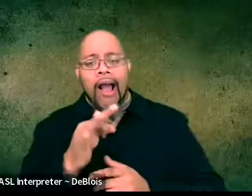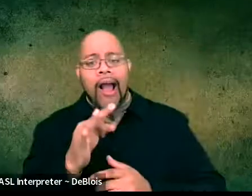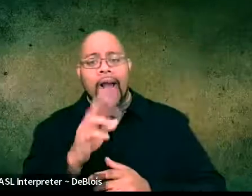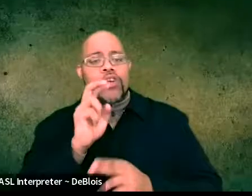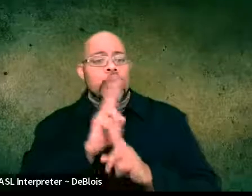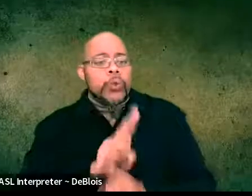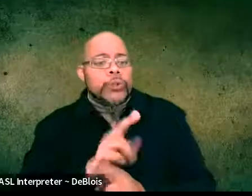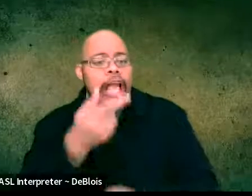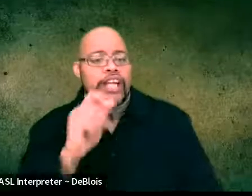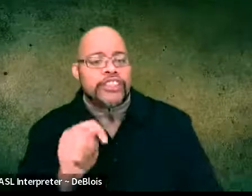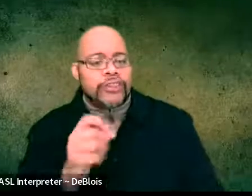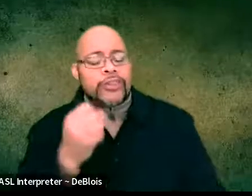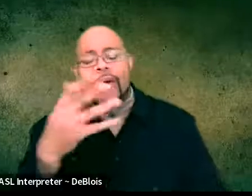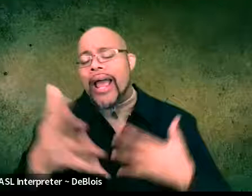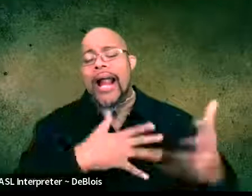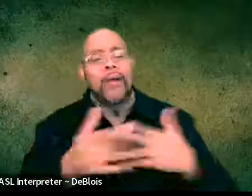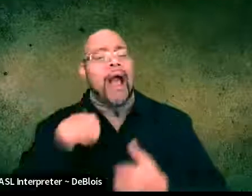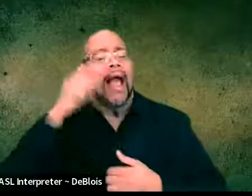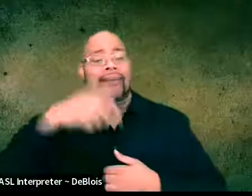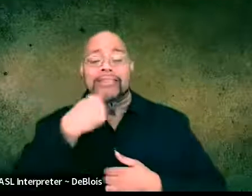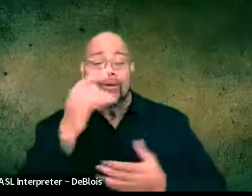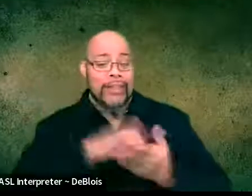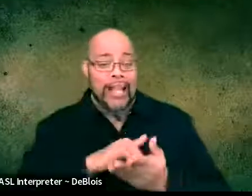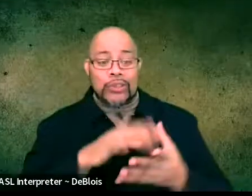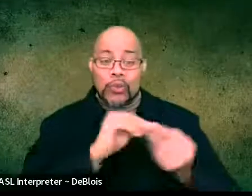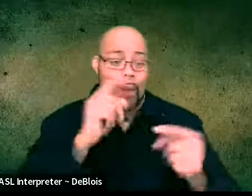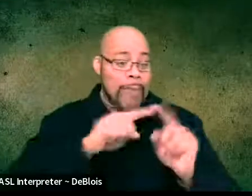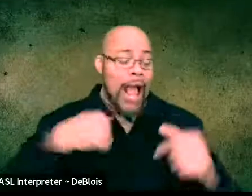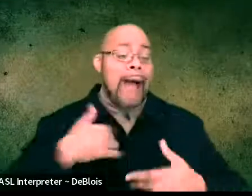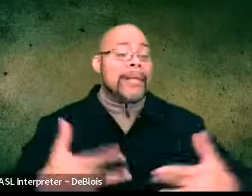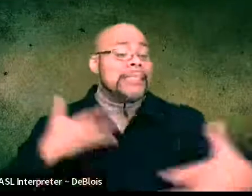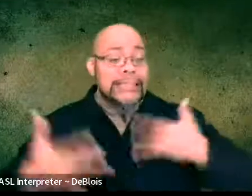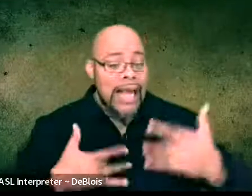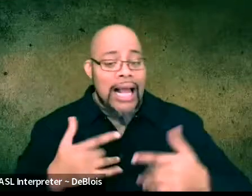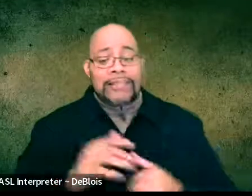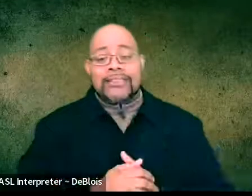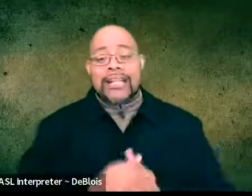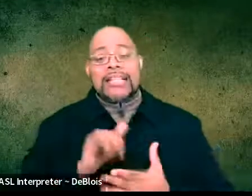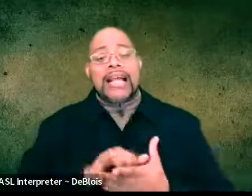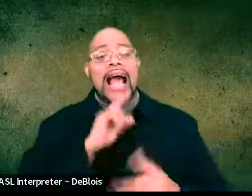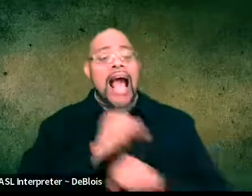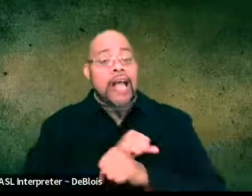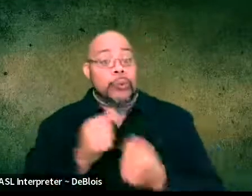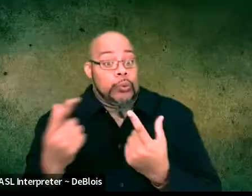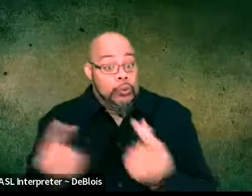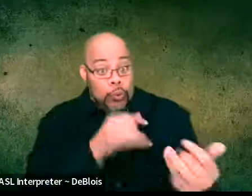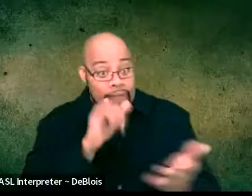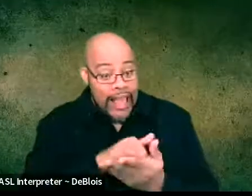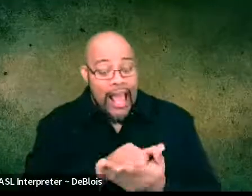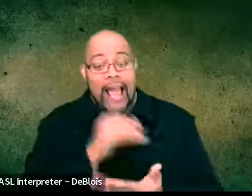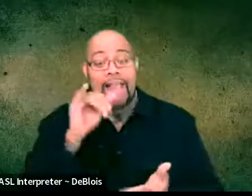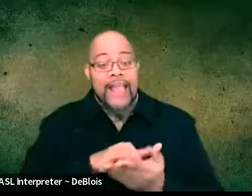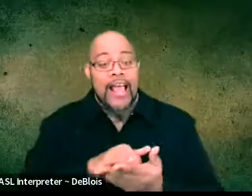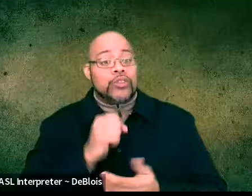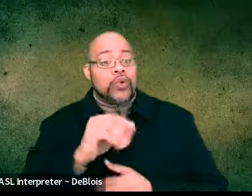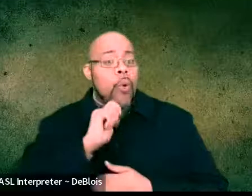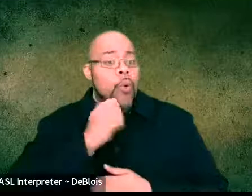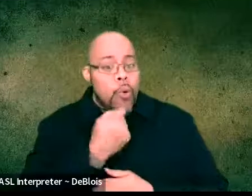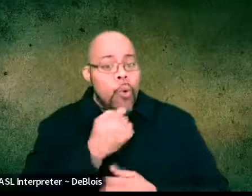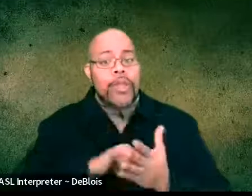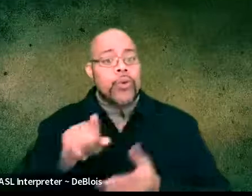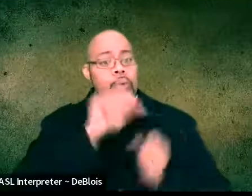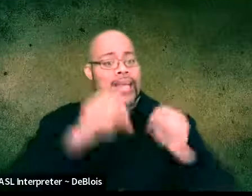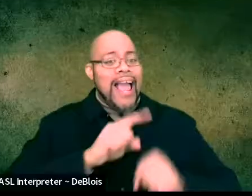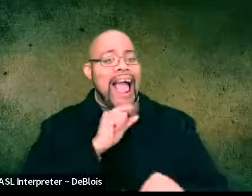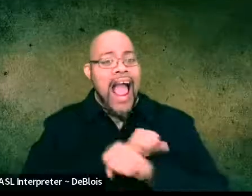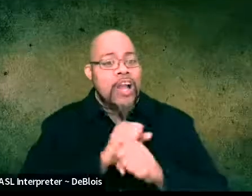reusing agent. So anyway, I just had to tell y'all that story, but I'm very excited that folks actually are doing this. And this is so cool that you can